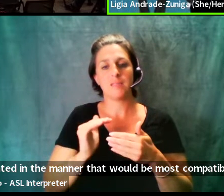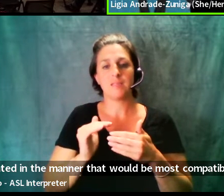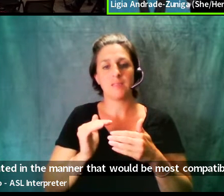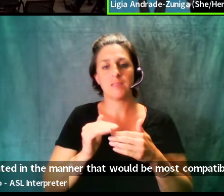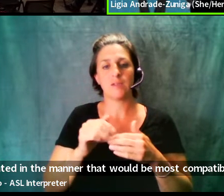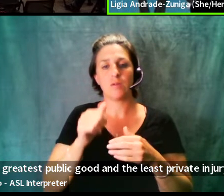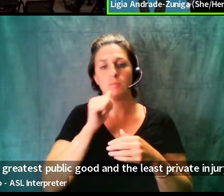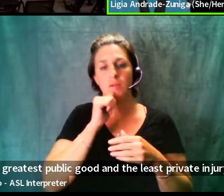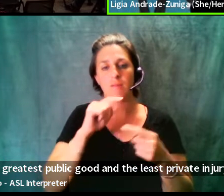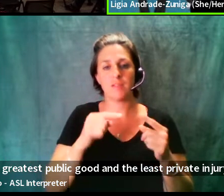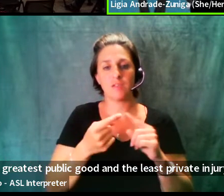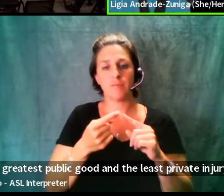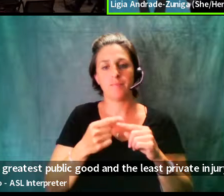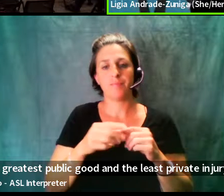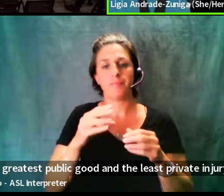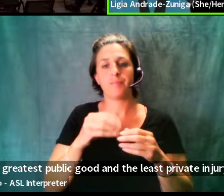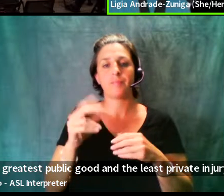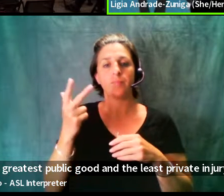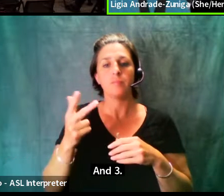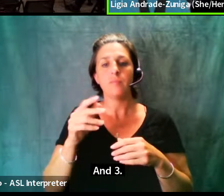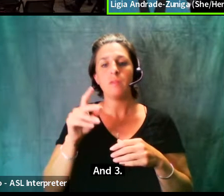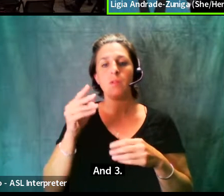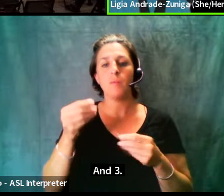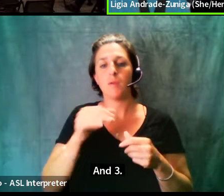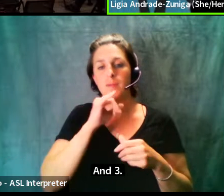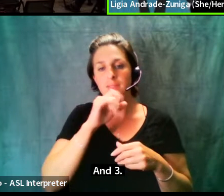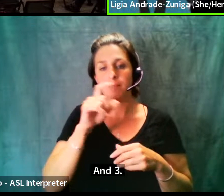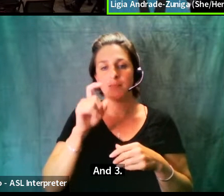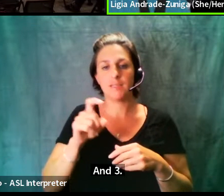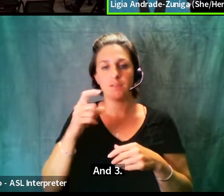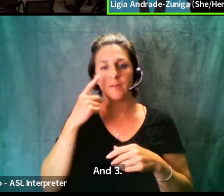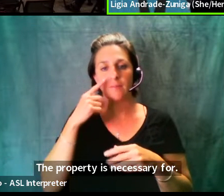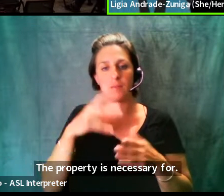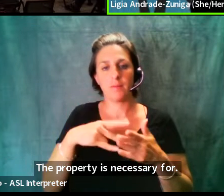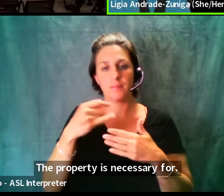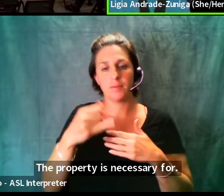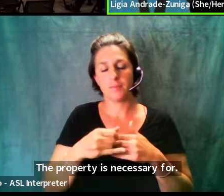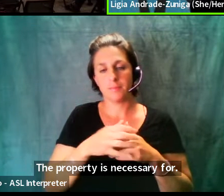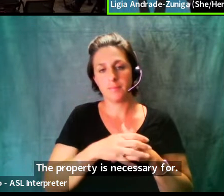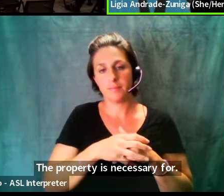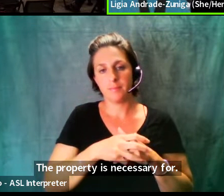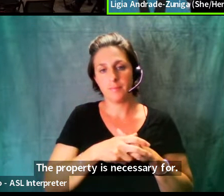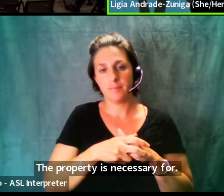3, the property is necessary for the project.